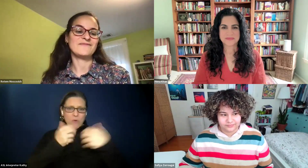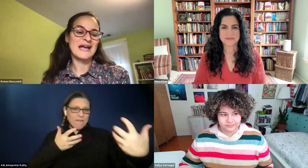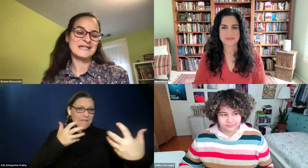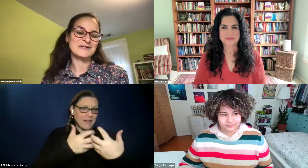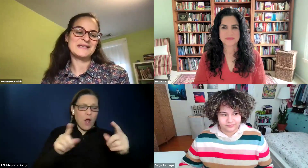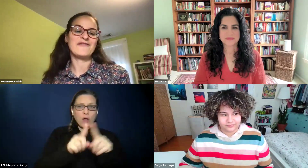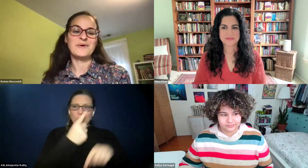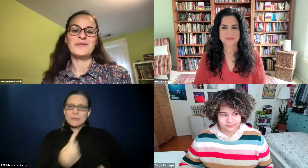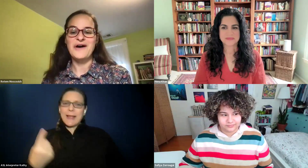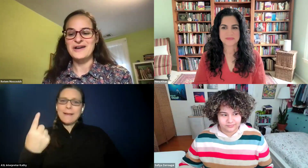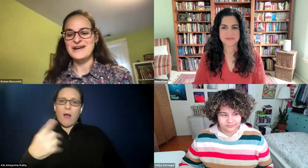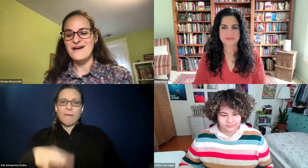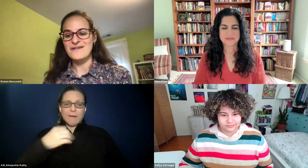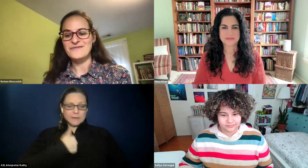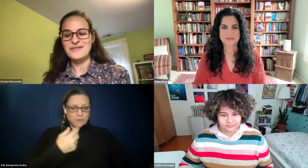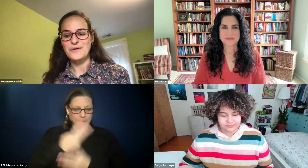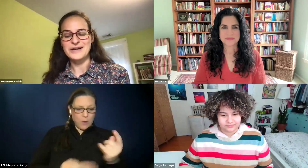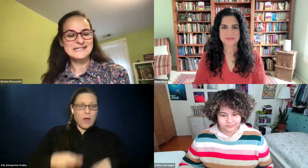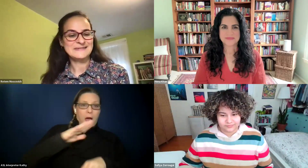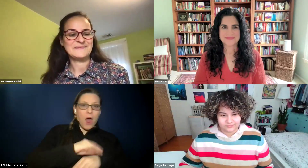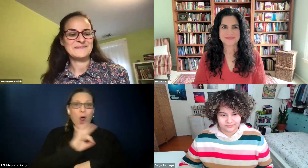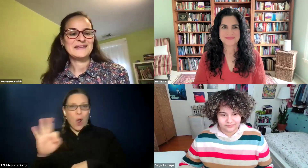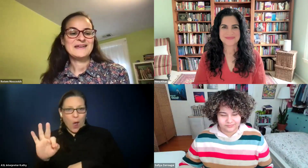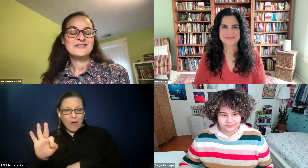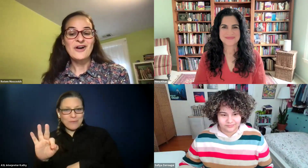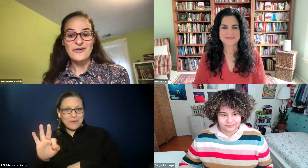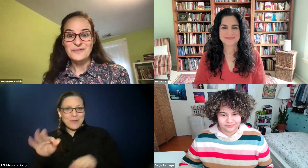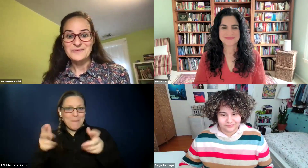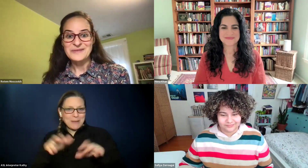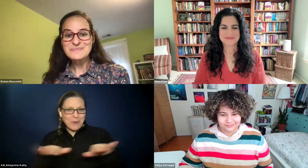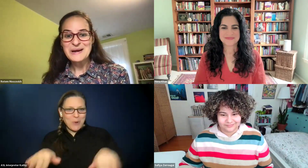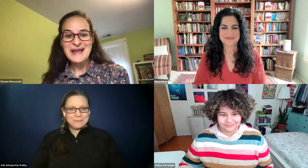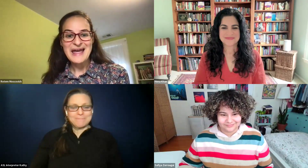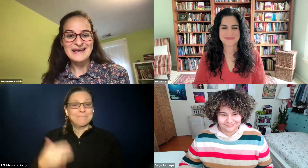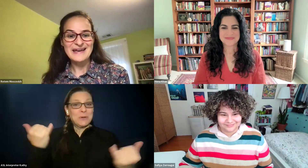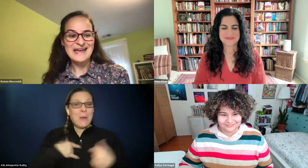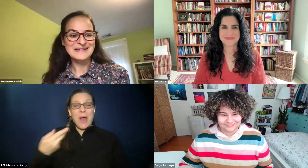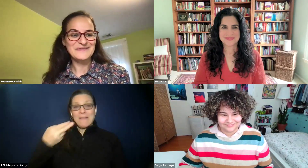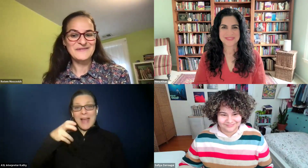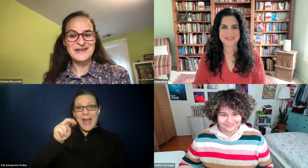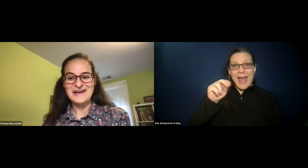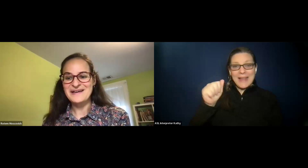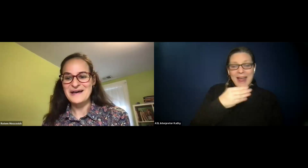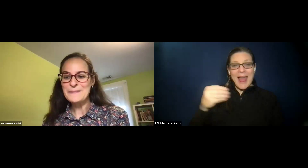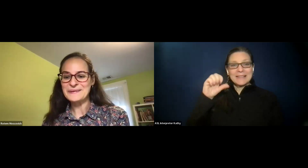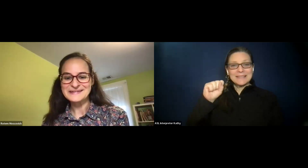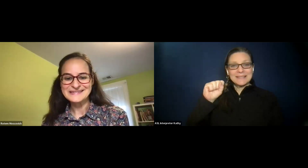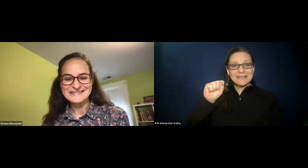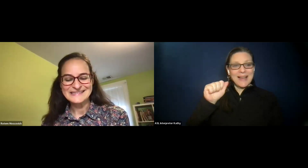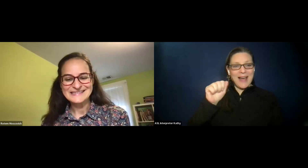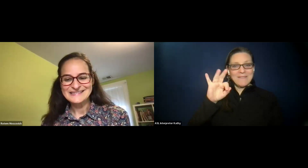out, and finding yourself both on and off the court. So let's bring Hena and Safiya